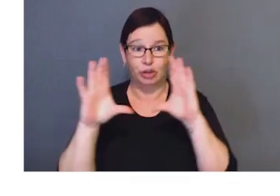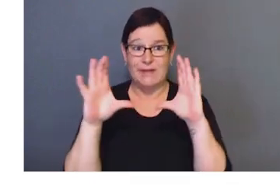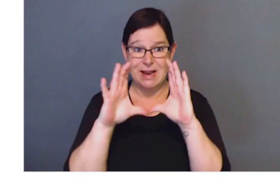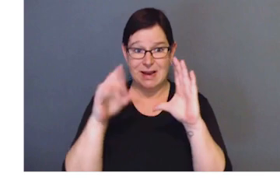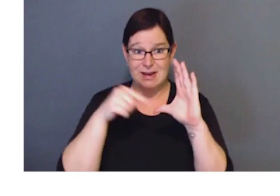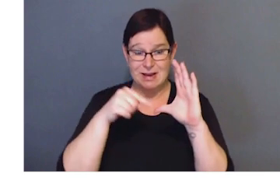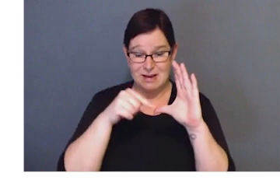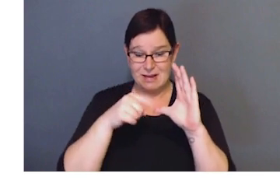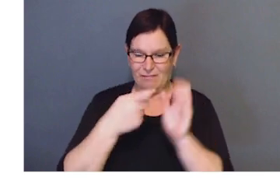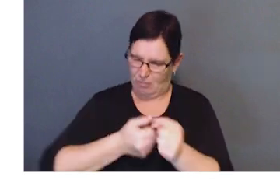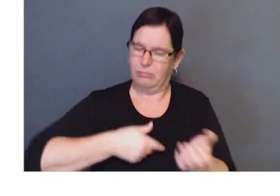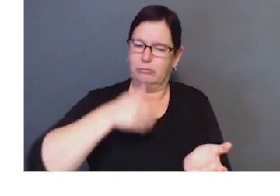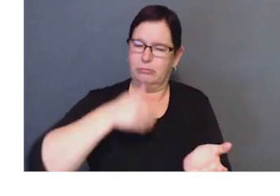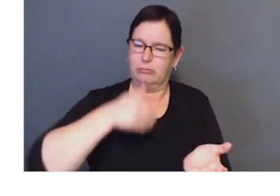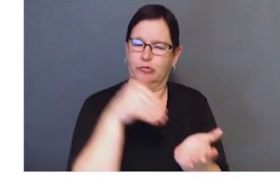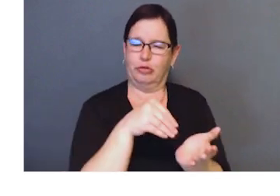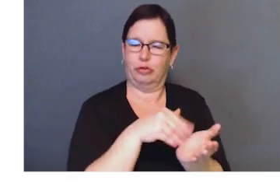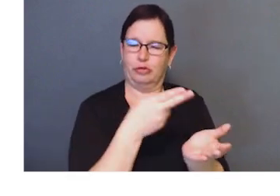practitioner.